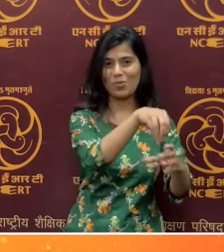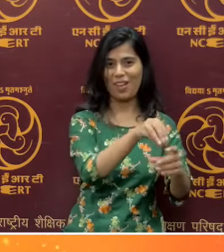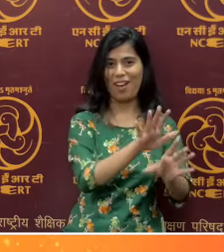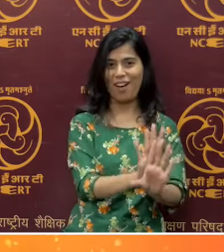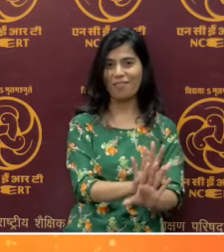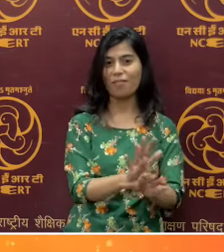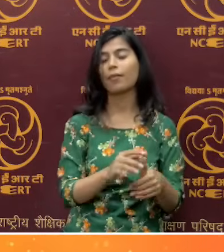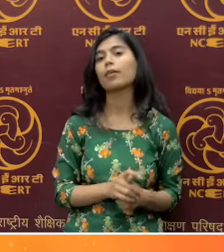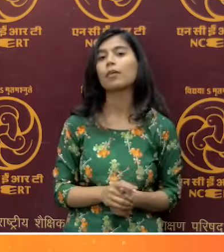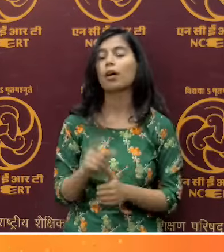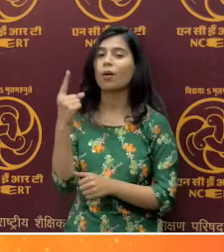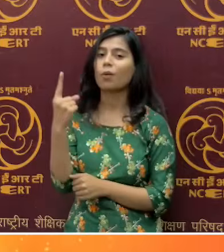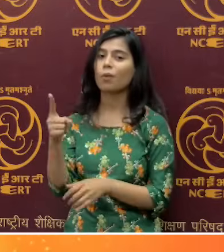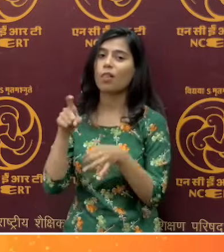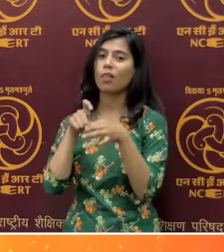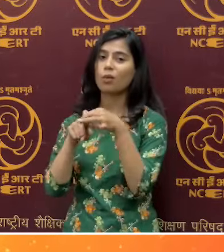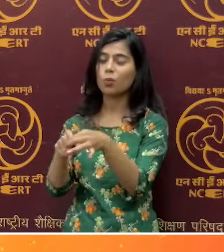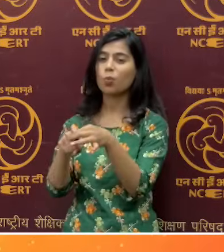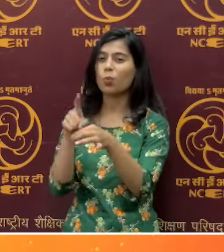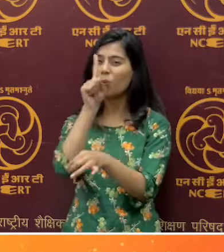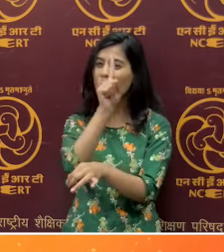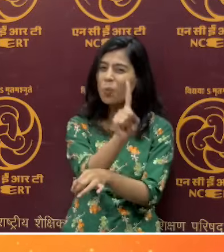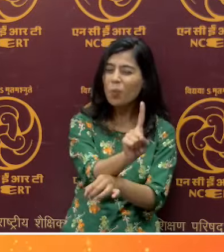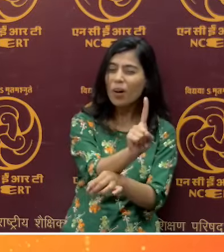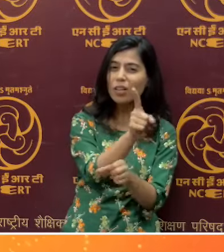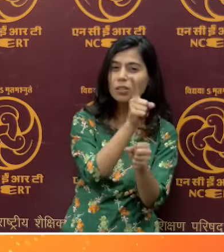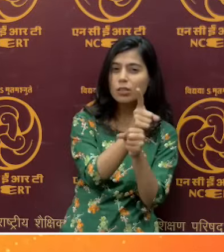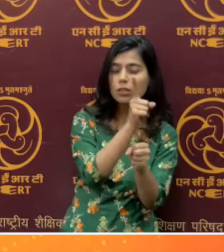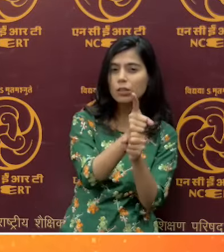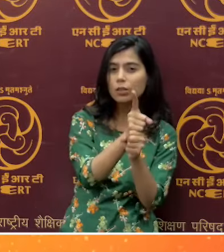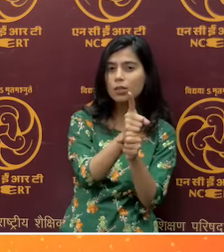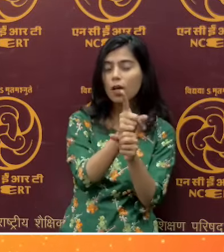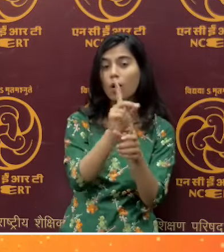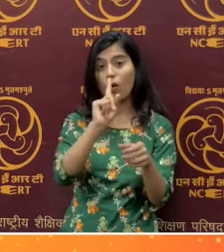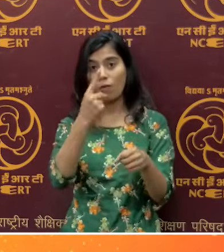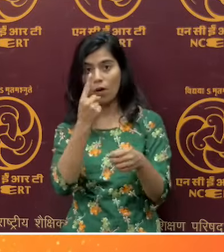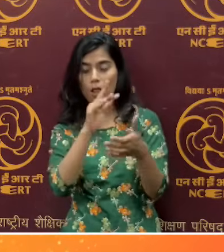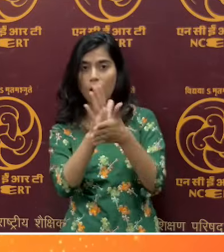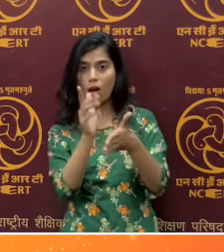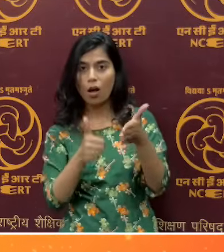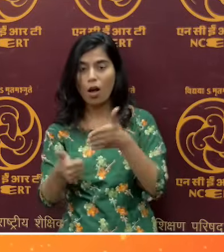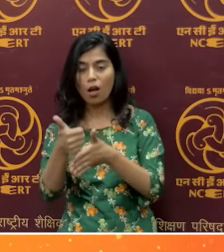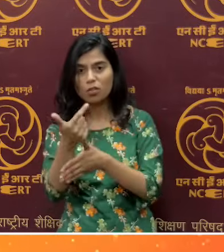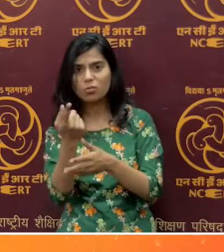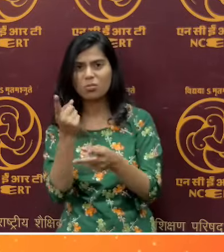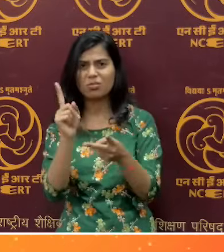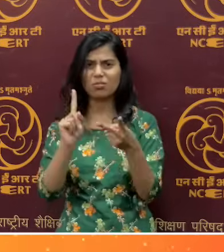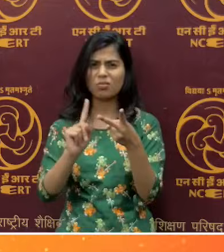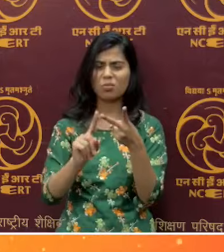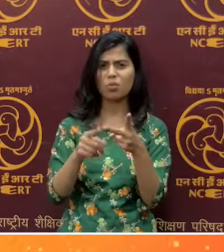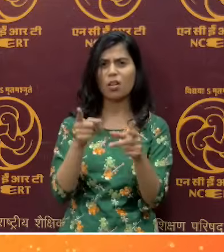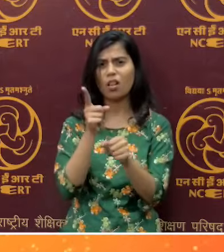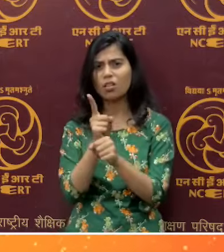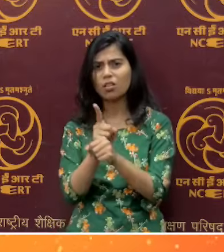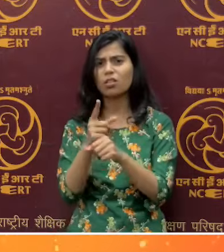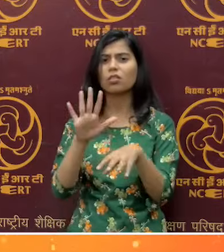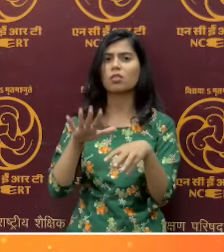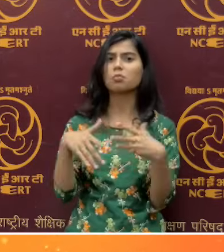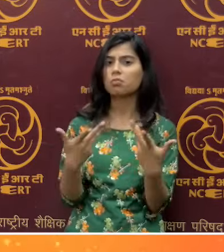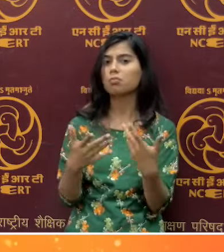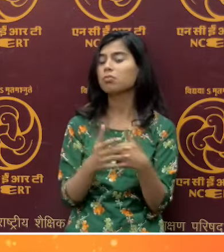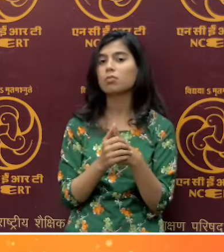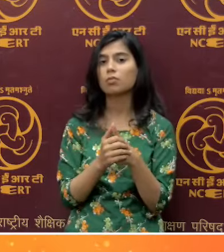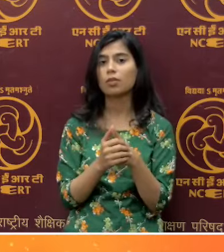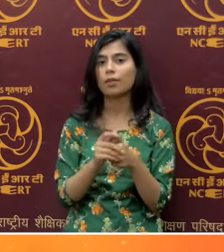that there is only one teacher school. He has to perform the role of a headmaster, teacher, special educator. What to do in such cases? So we have